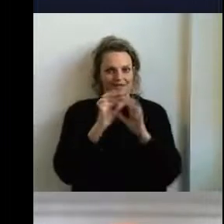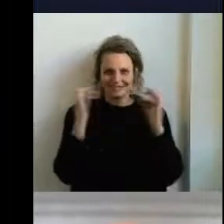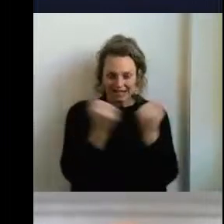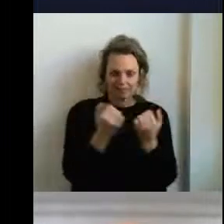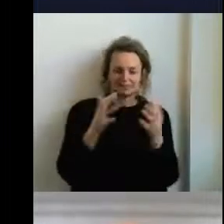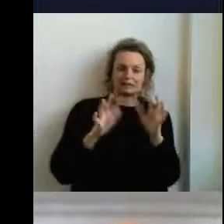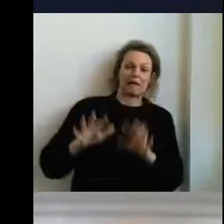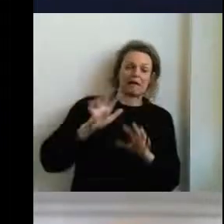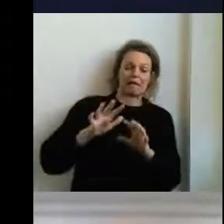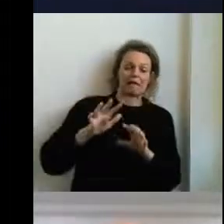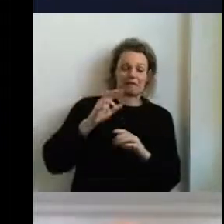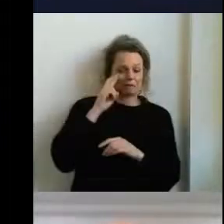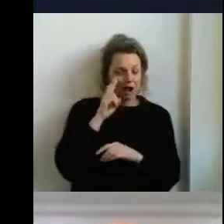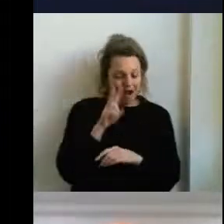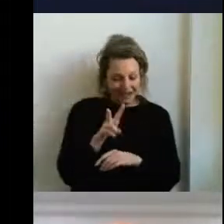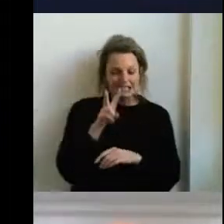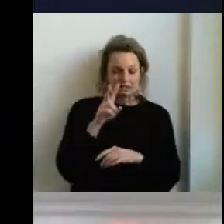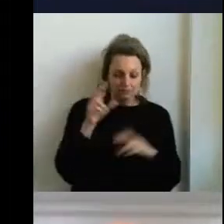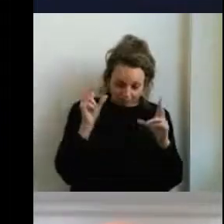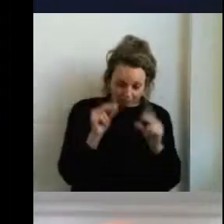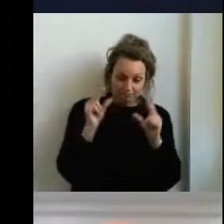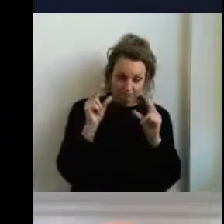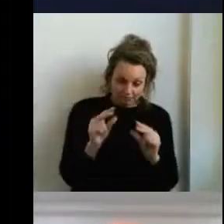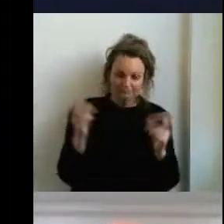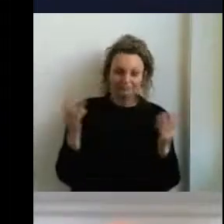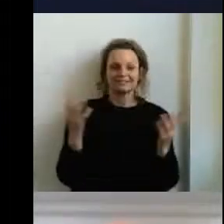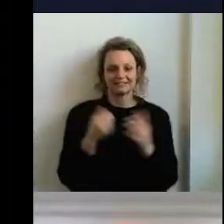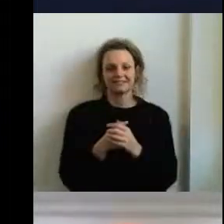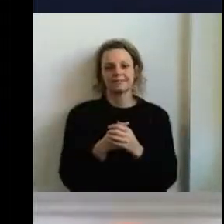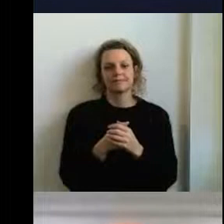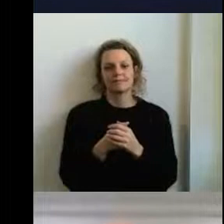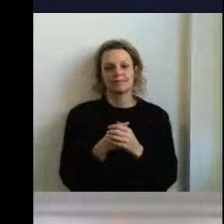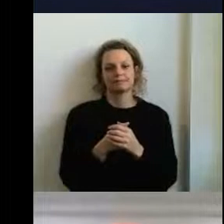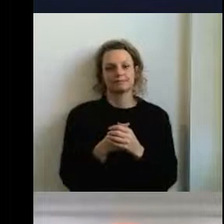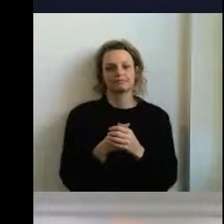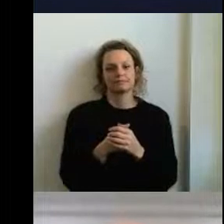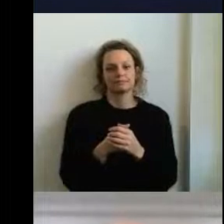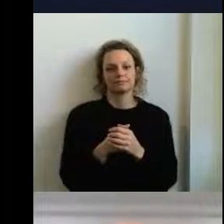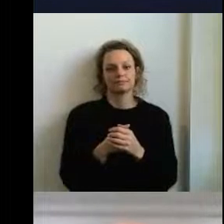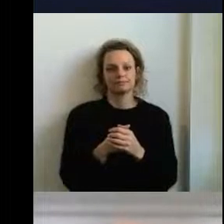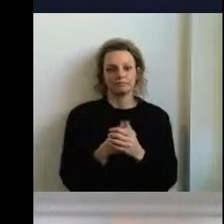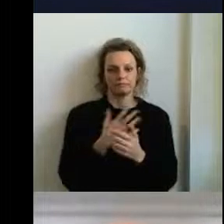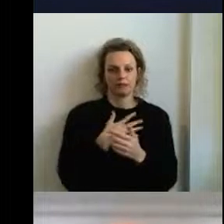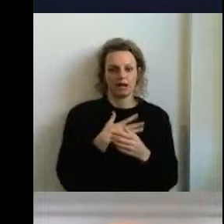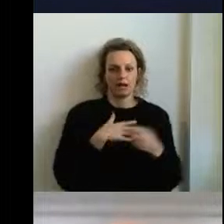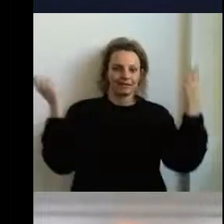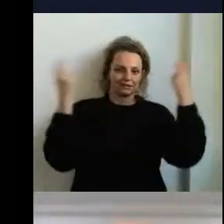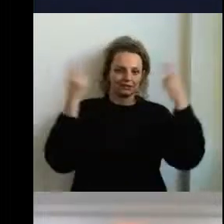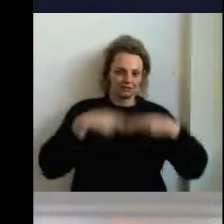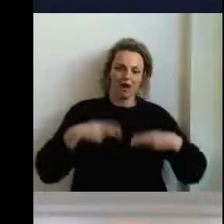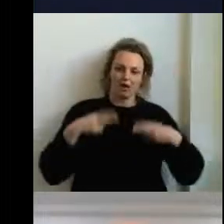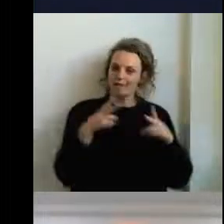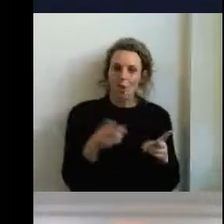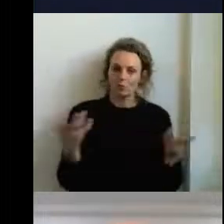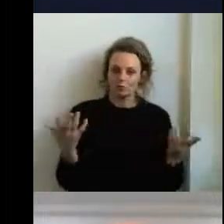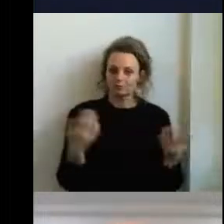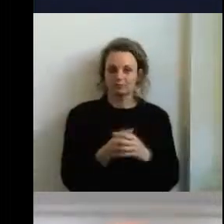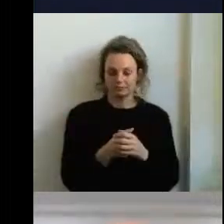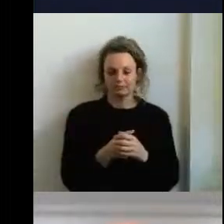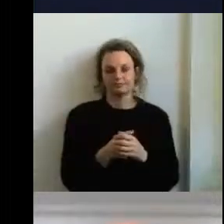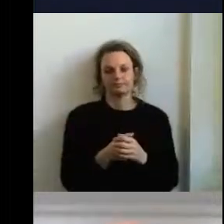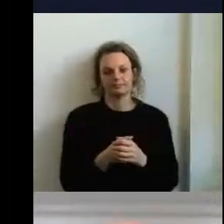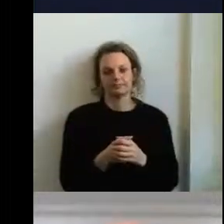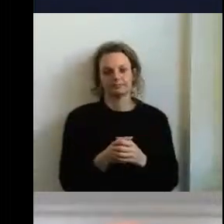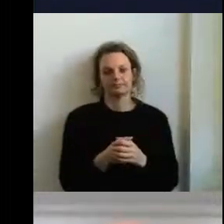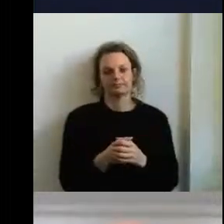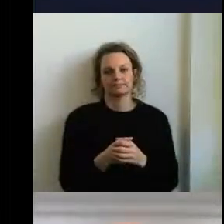stay there for very long because my eyes just get a bit tired more easily. I just know that I want my dark mode available. So I think the discoverability of dark